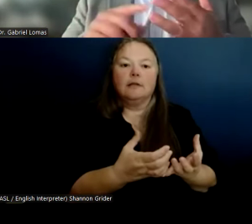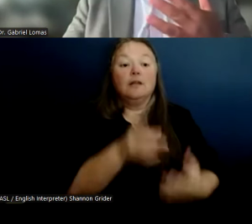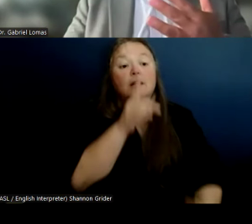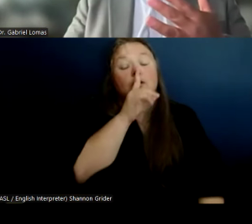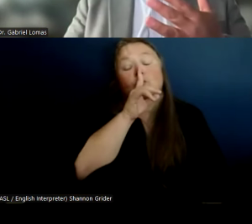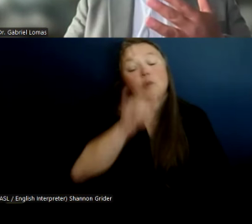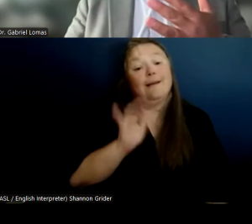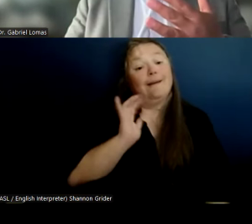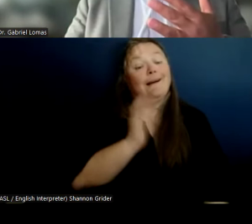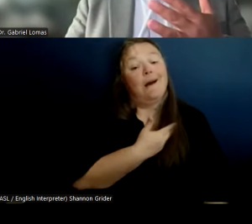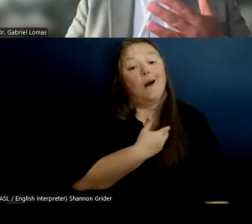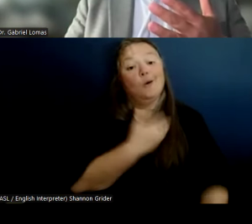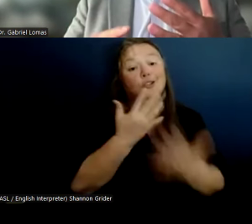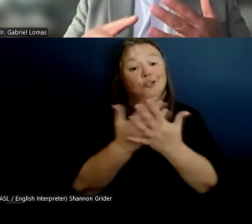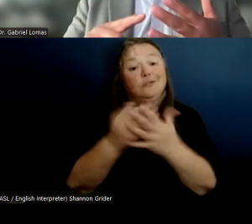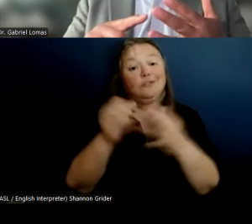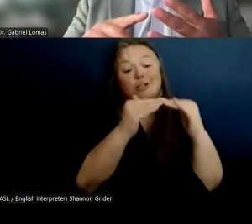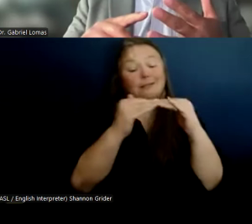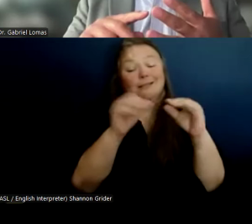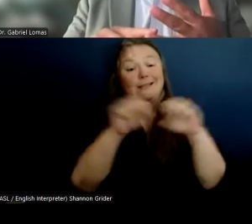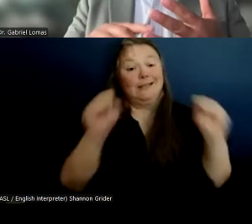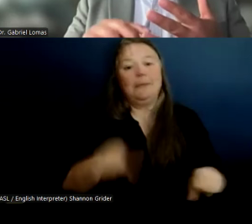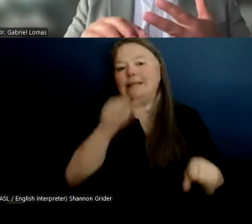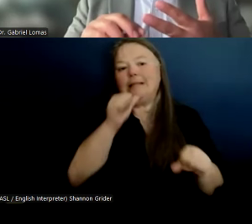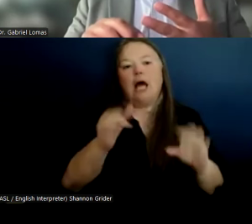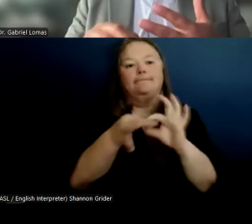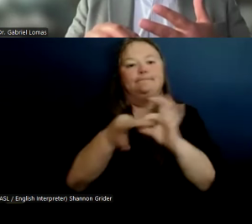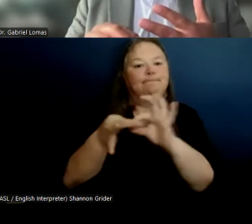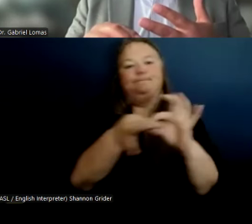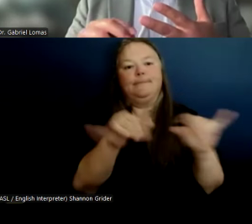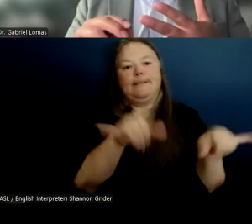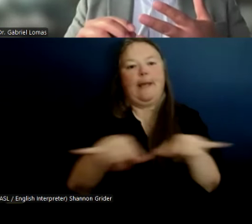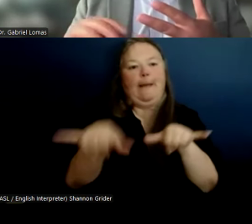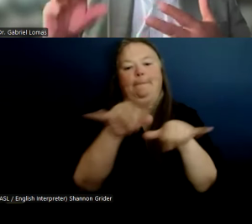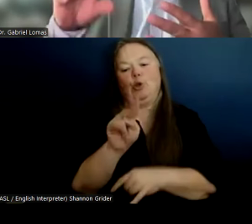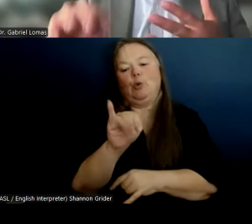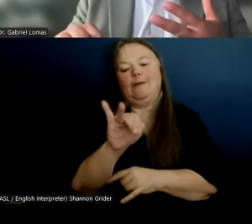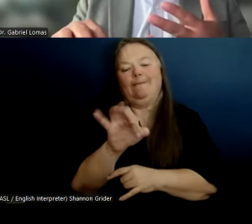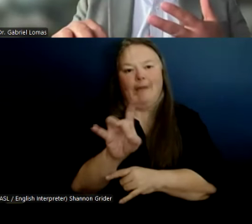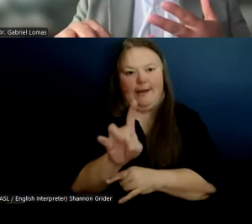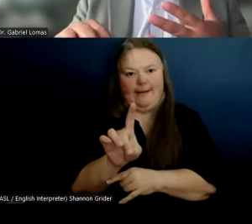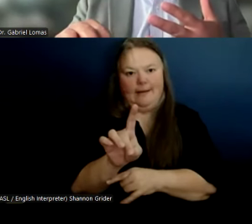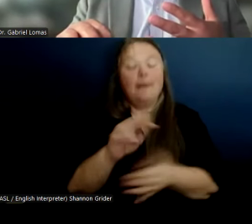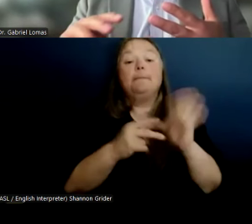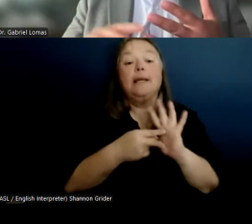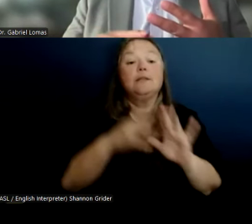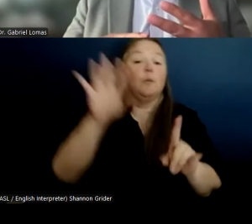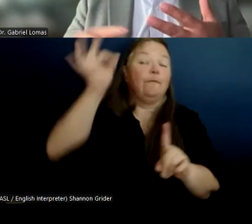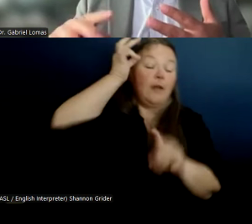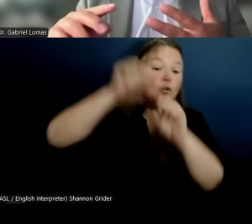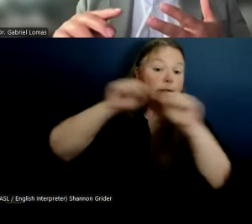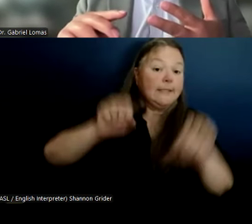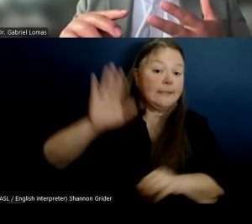have a federal system that has similar standards, but then every state has its own state system with its own standards and